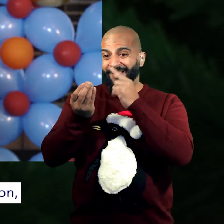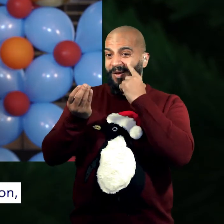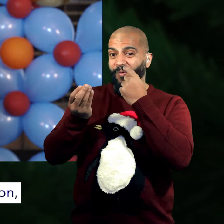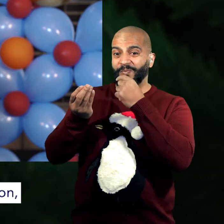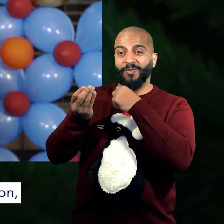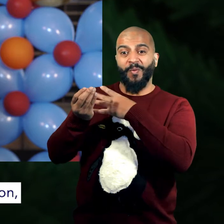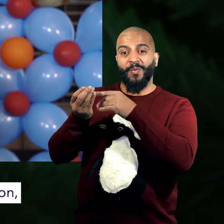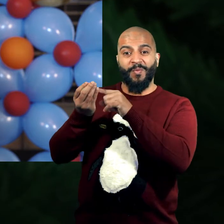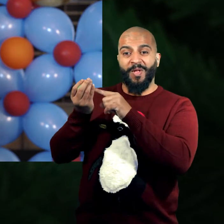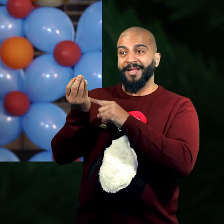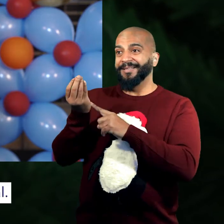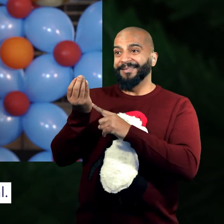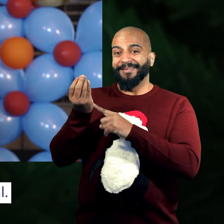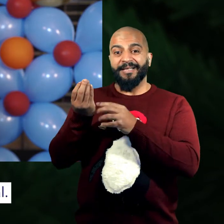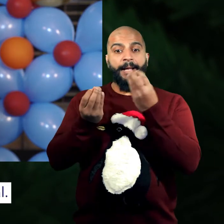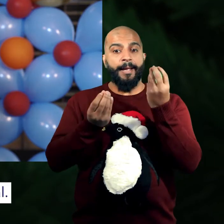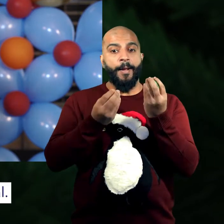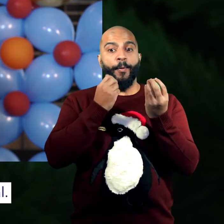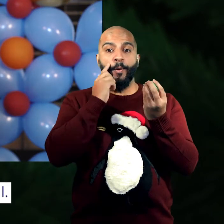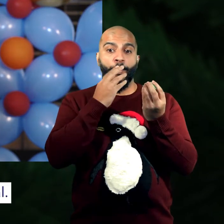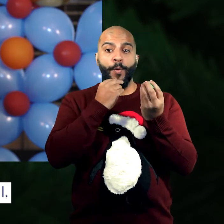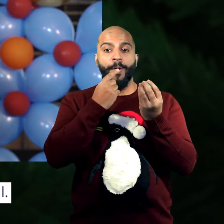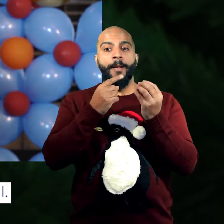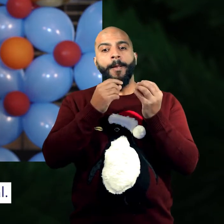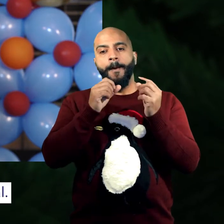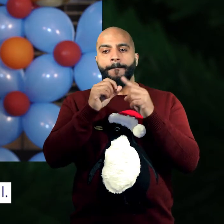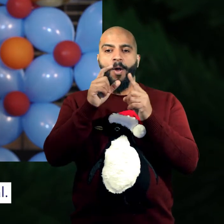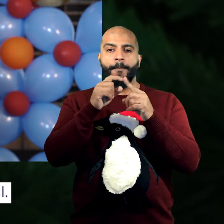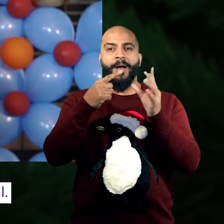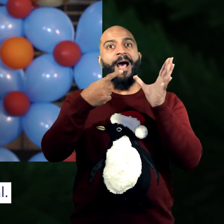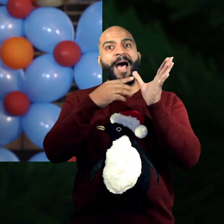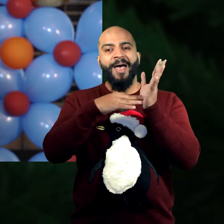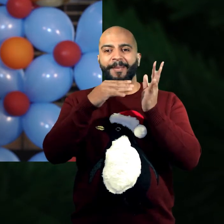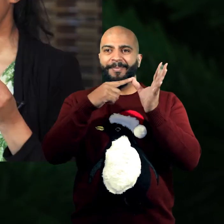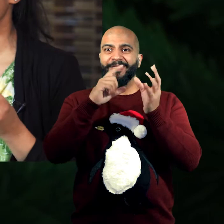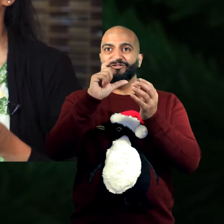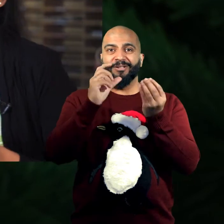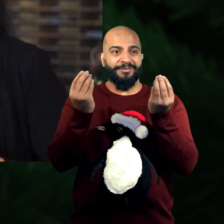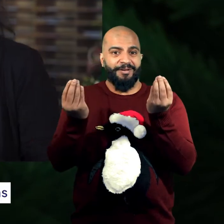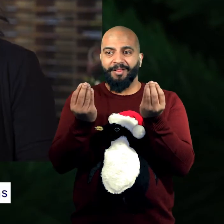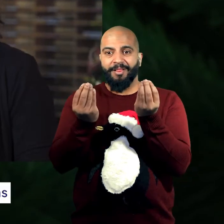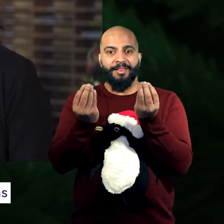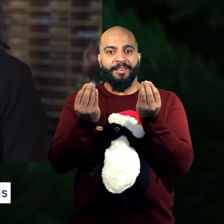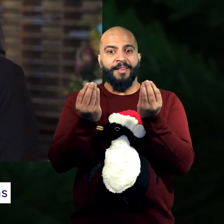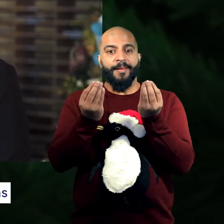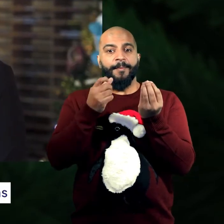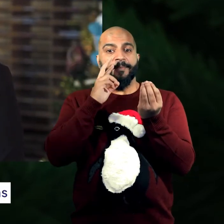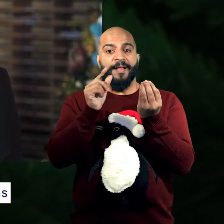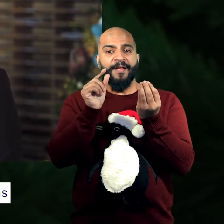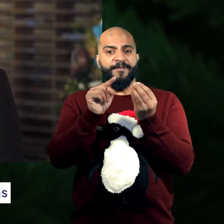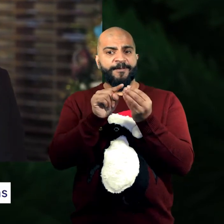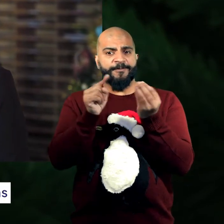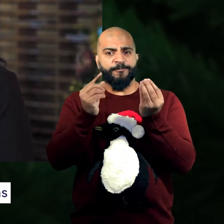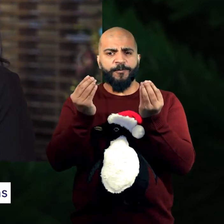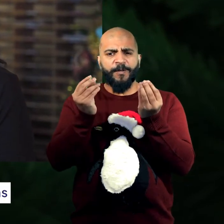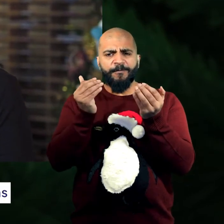quartz crystal with iron, it makes this beautiful purple amethyst crystal. And it is the